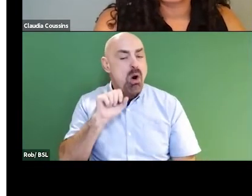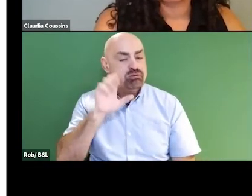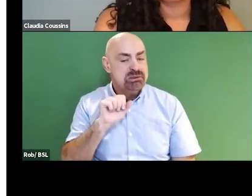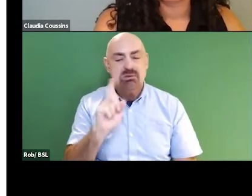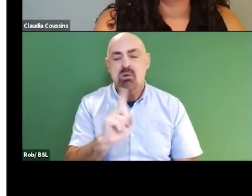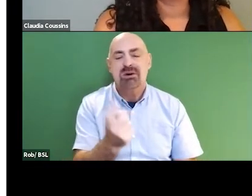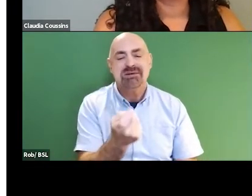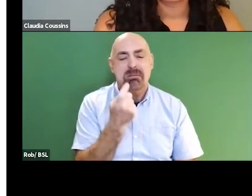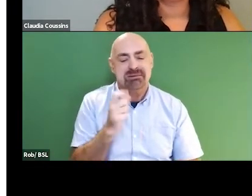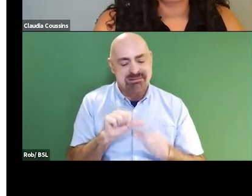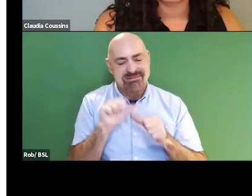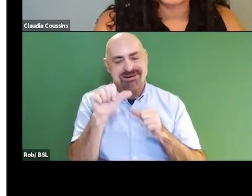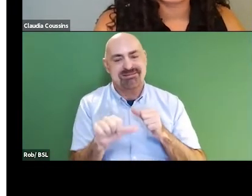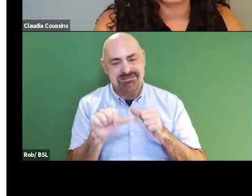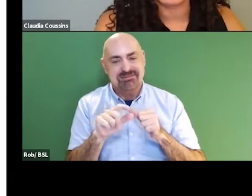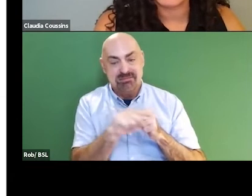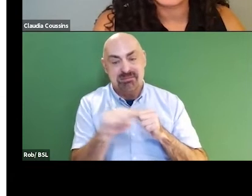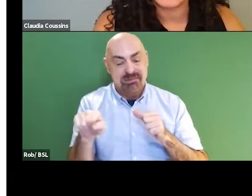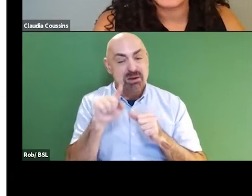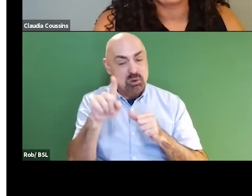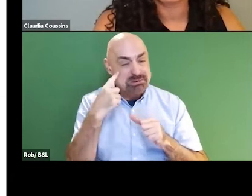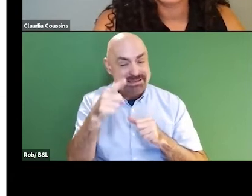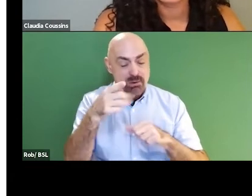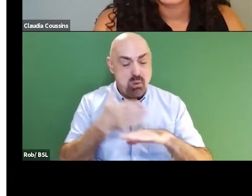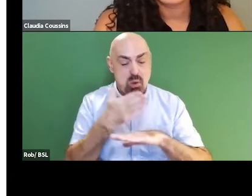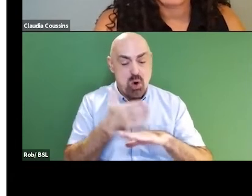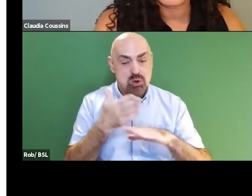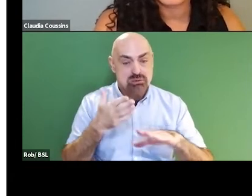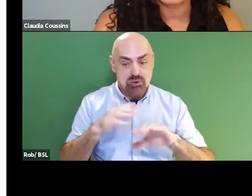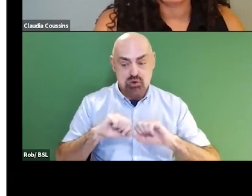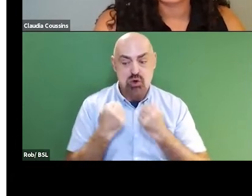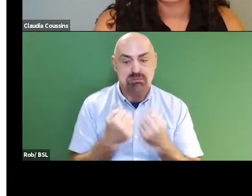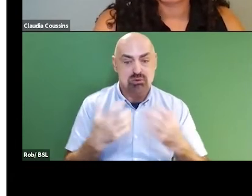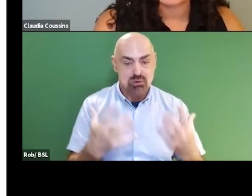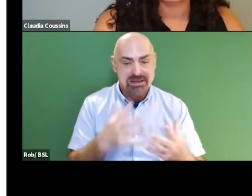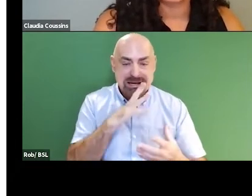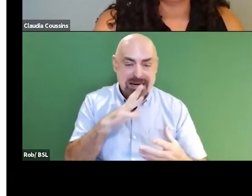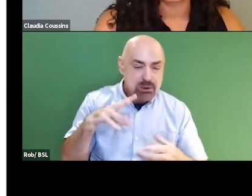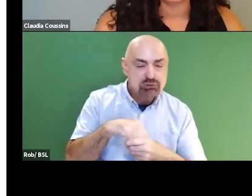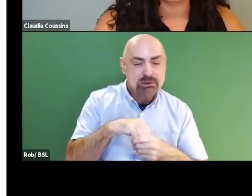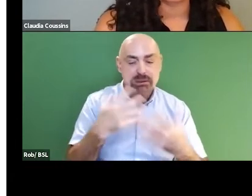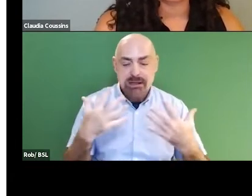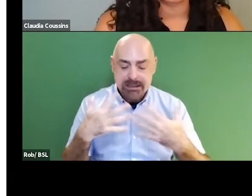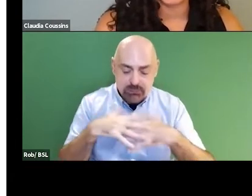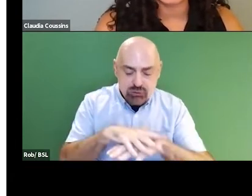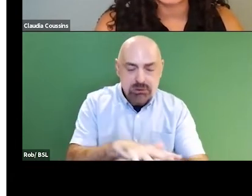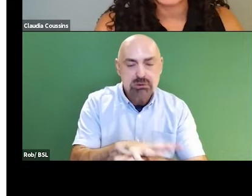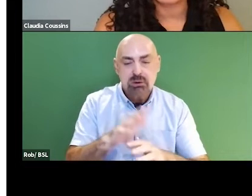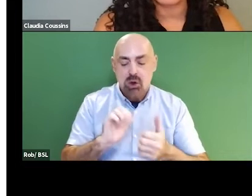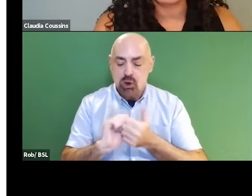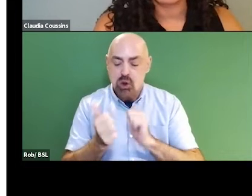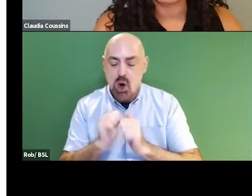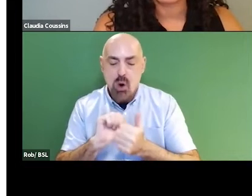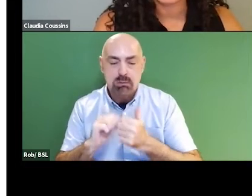next. You will see that some of the workshops we're running today, integration, relational practice, and co-production fall into